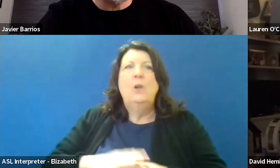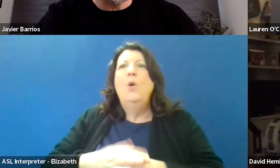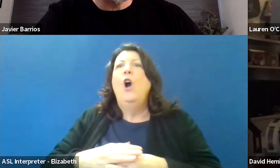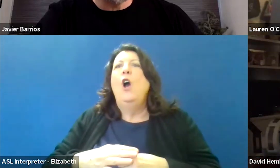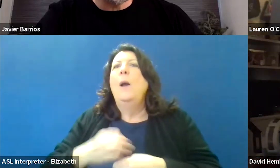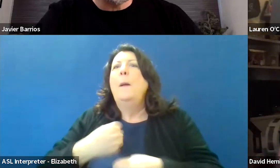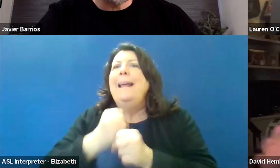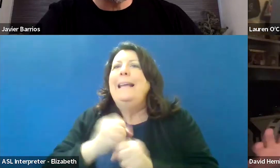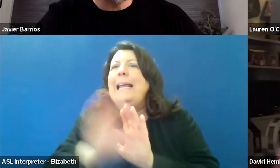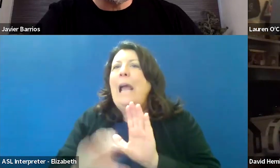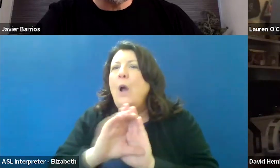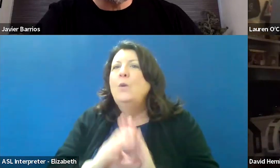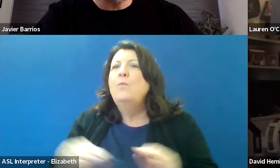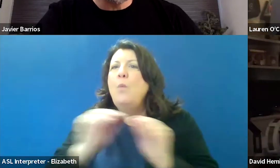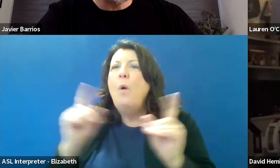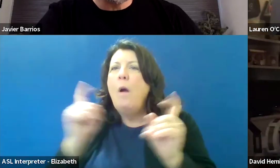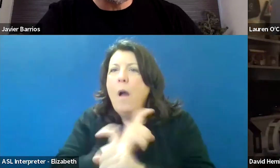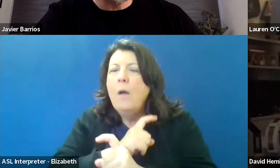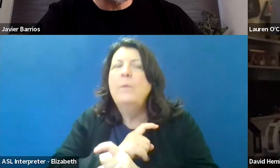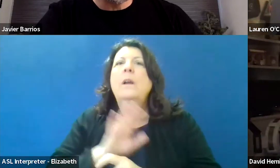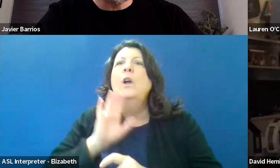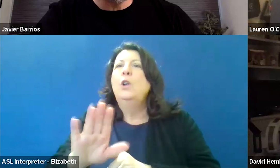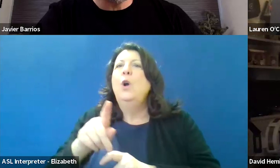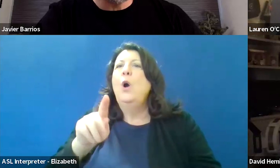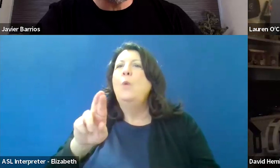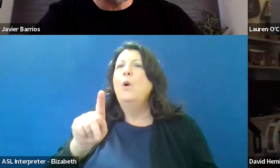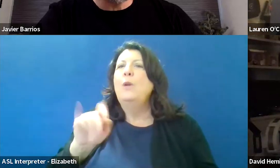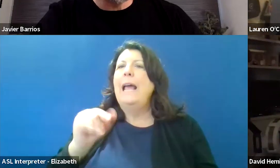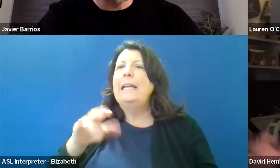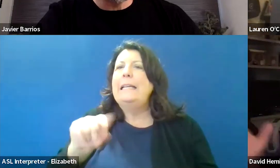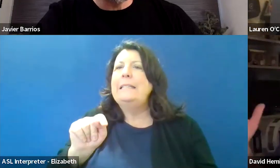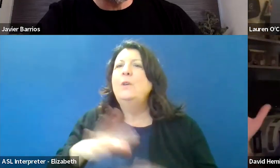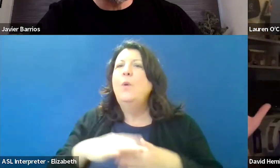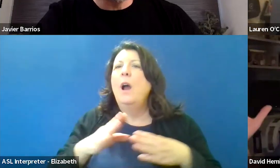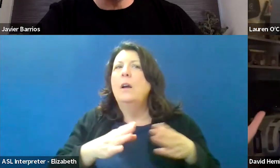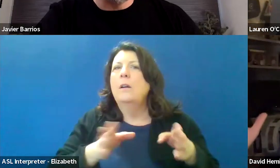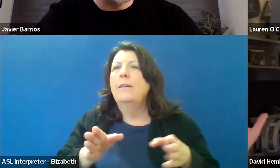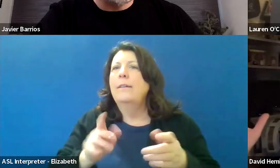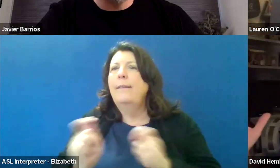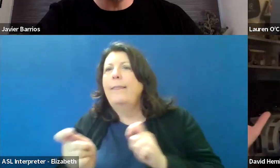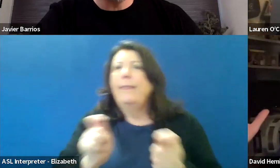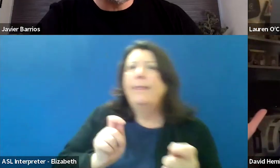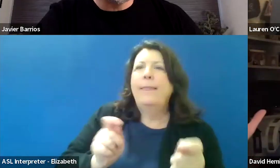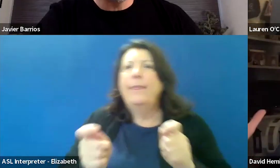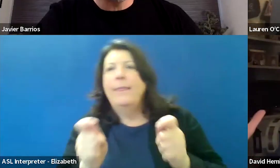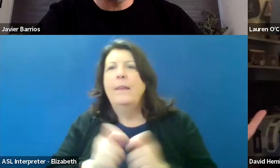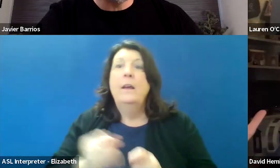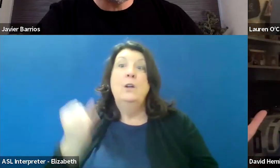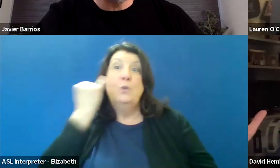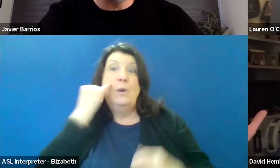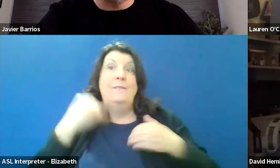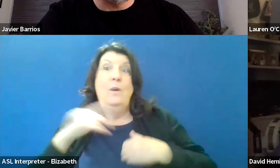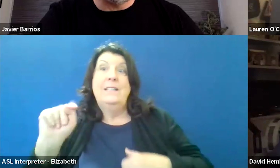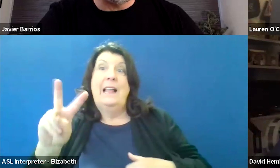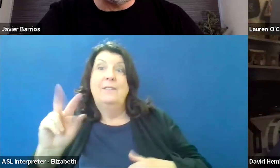kind of changing the trajectory of your protagonist, but you're kind of being true to your premise as stated in the pilot, right? So you've got, if you're The Simpsons, you got 25 years of second